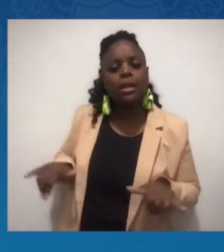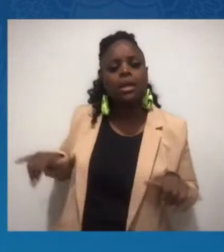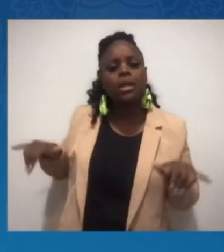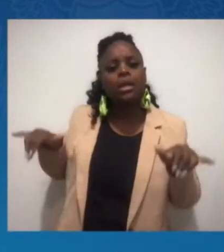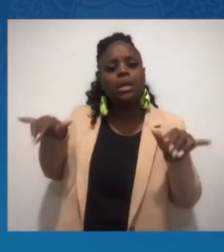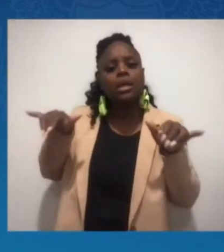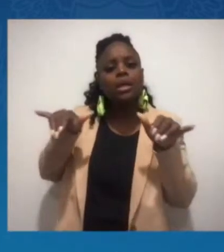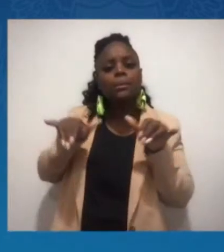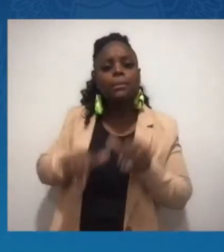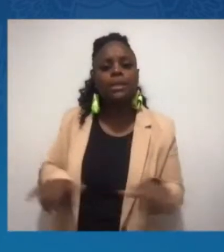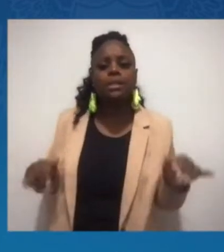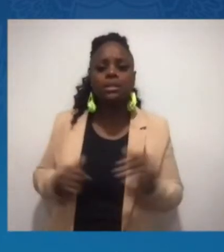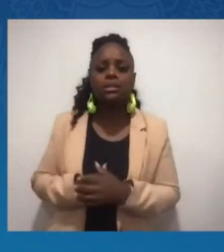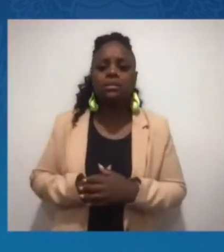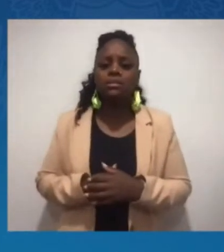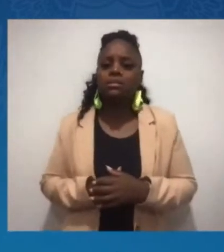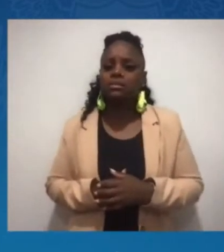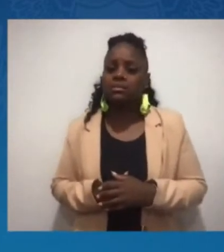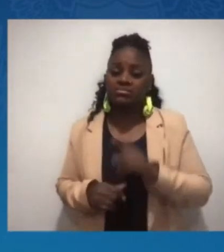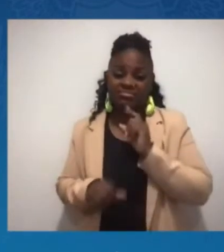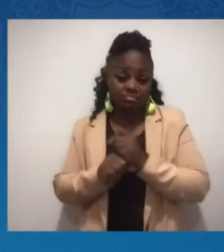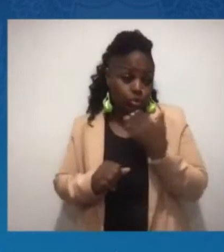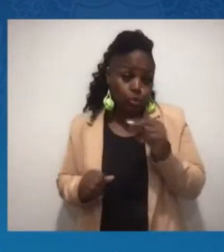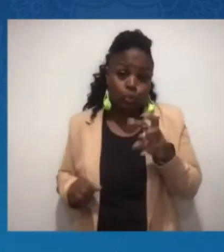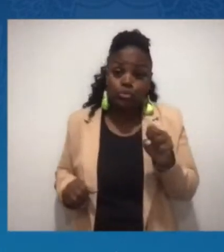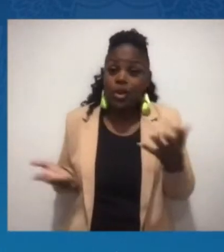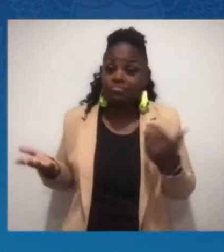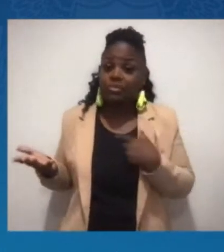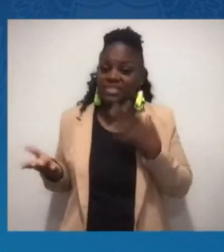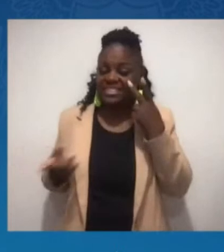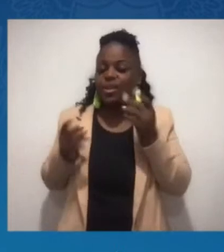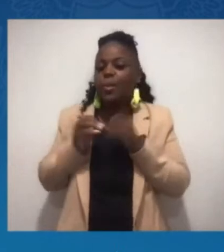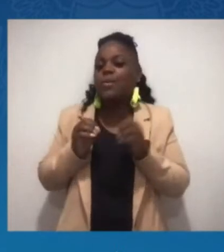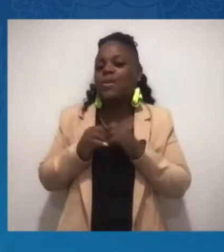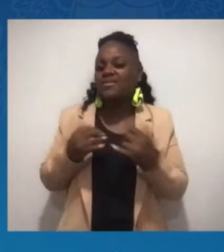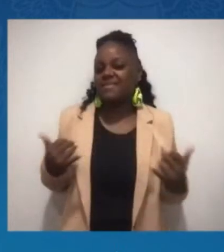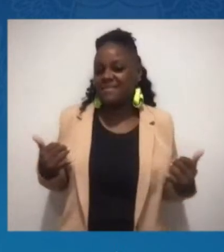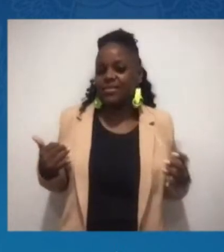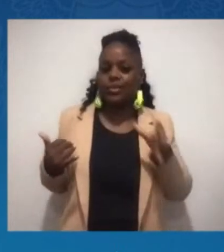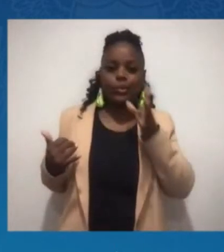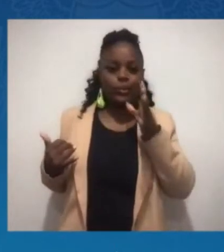leaders of color in these movements. So thanks to, and we're seeing you, and that's really, really important. Thank you.